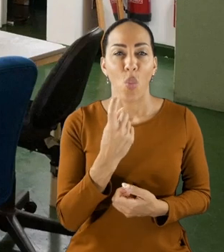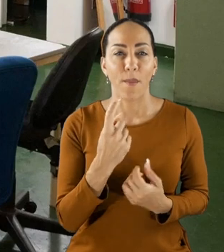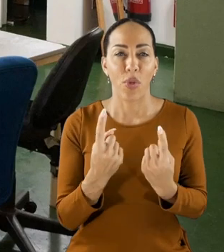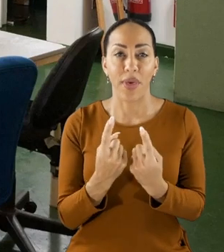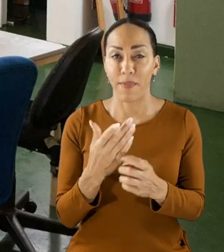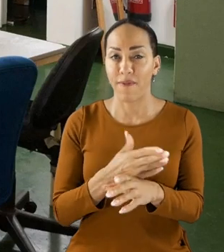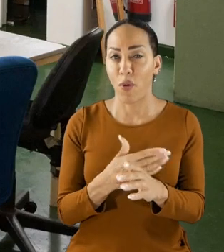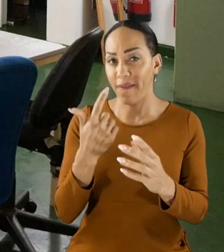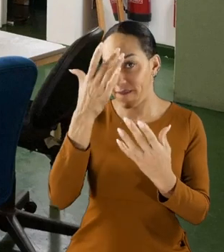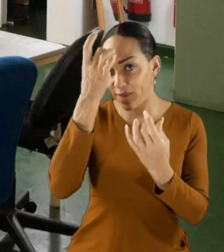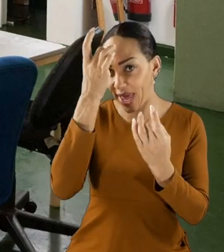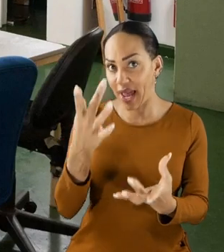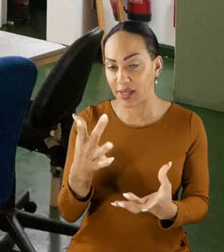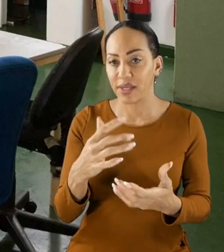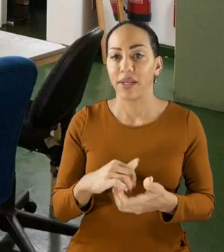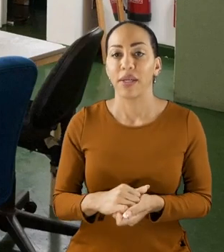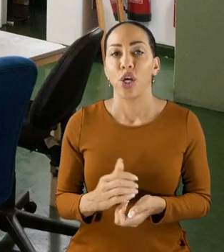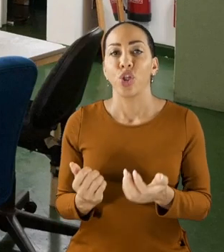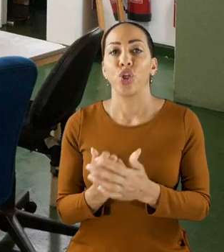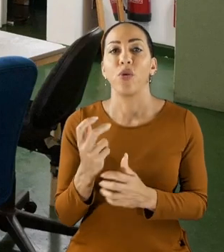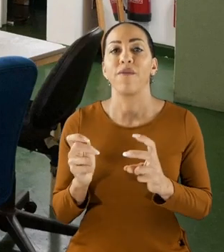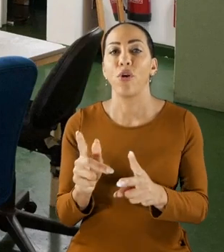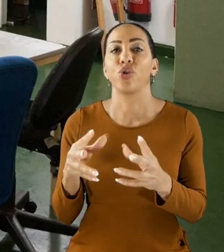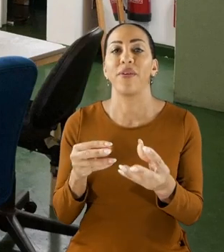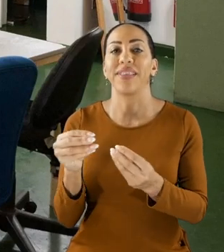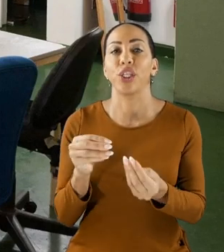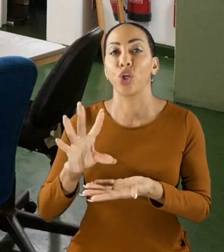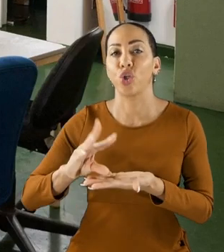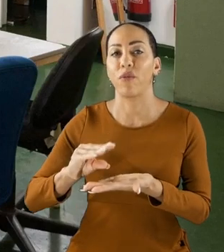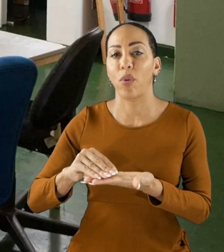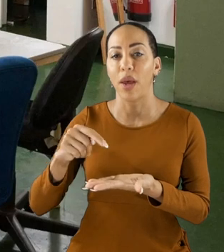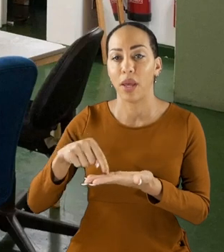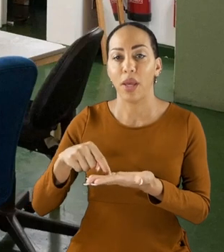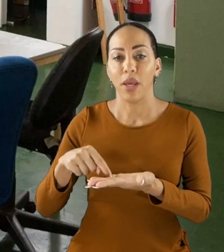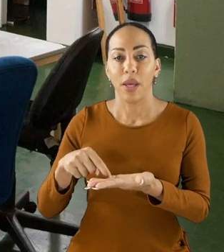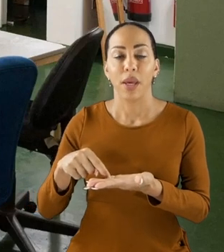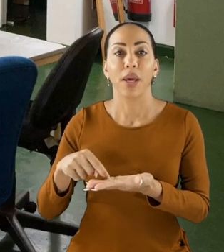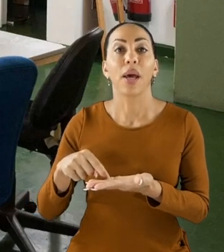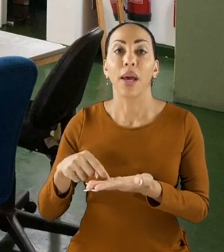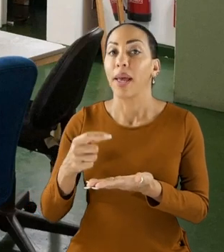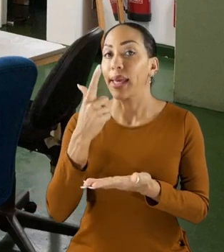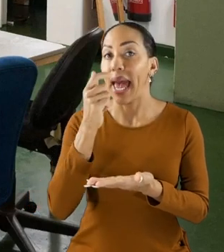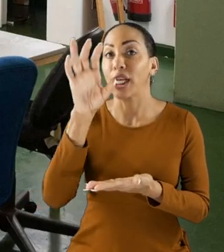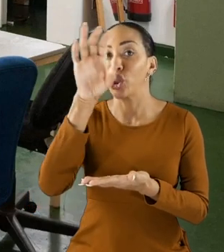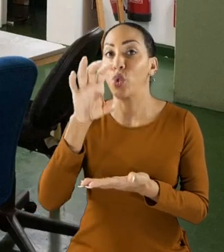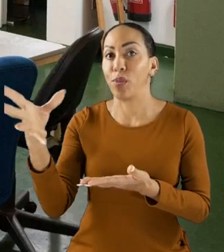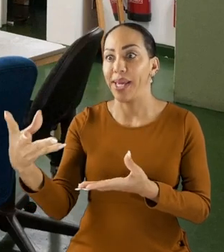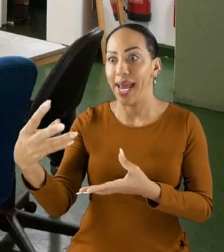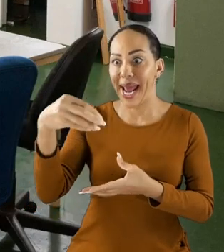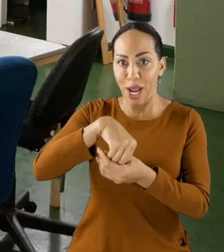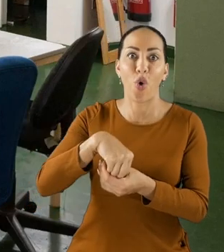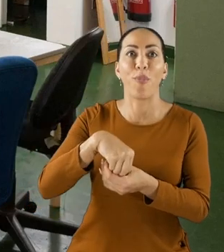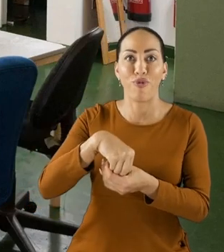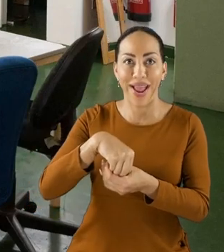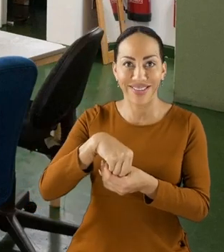I was just going to say one more little quick thing before I forget. So the new version of this software we're using